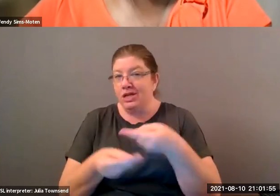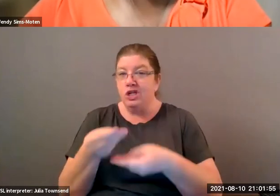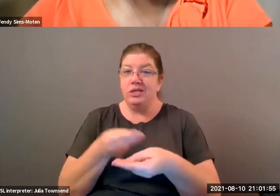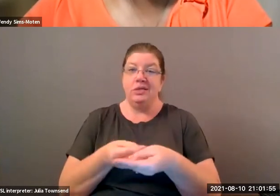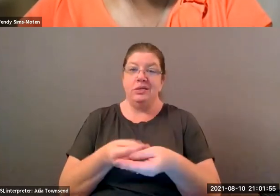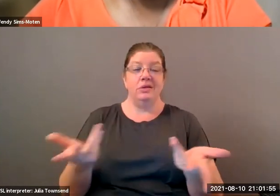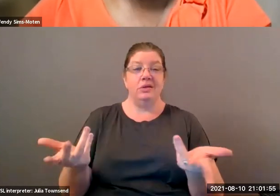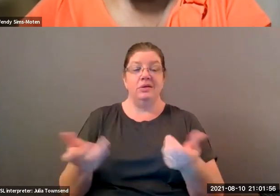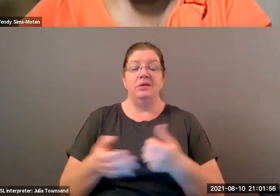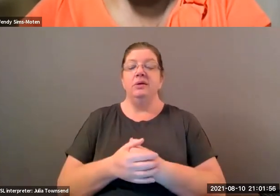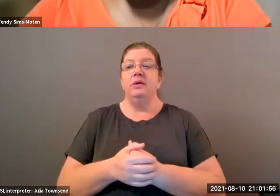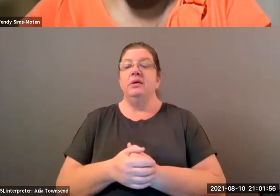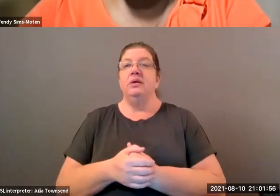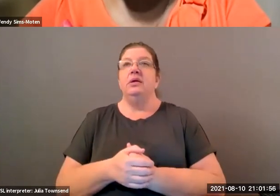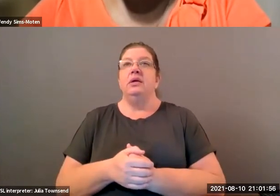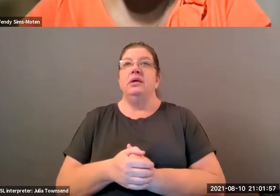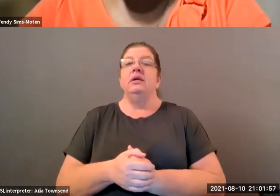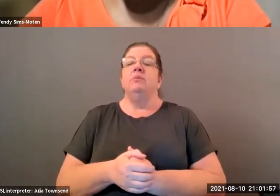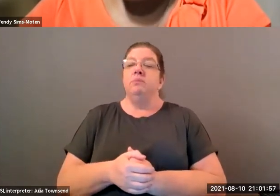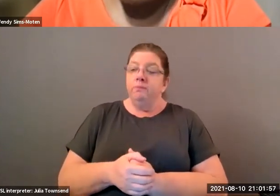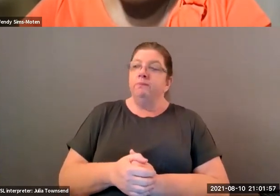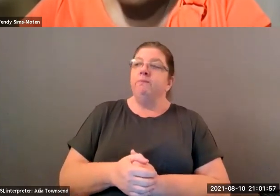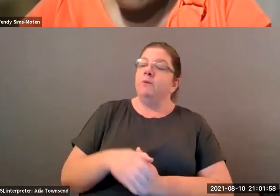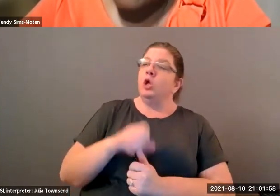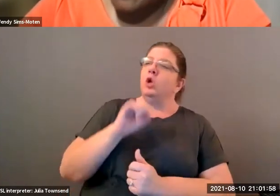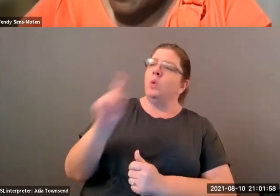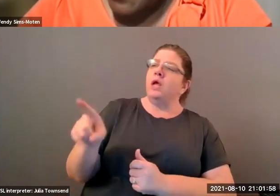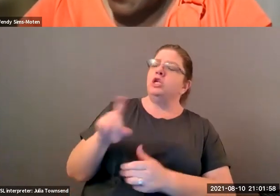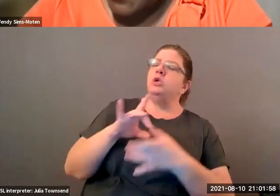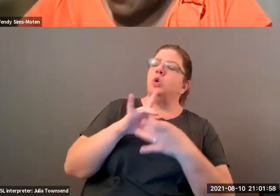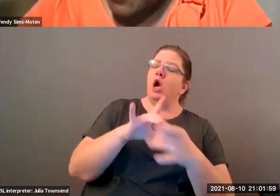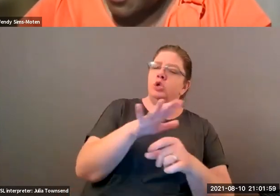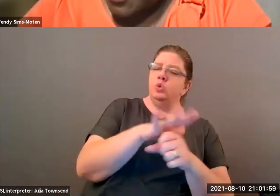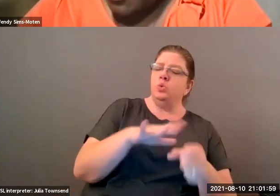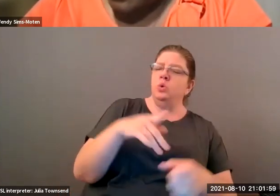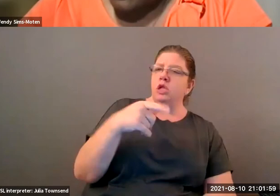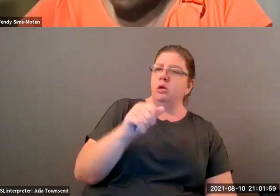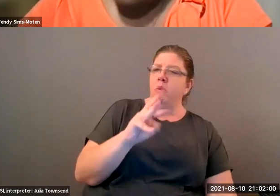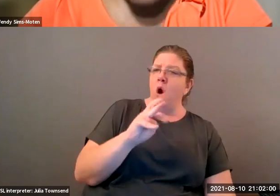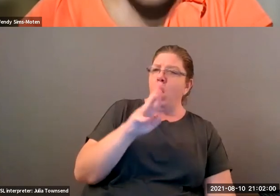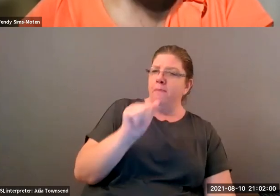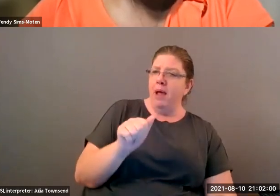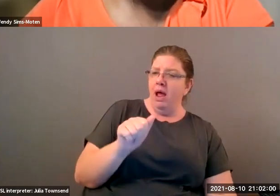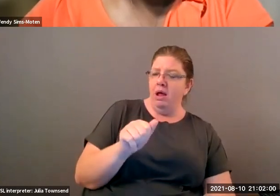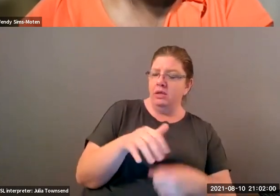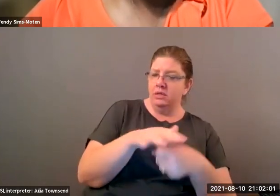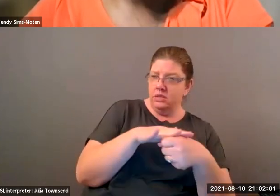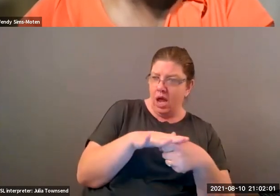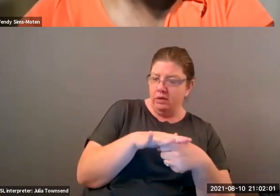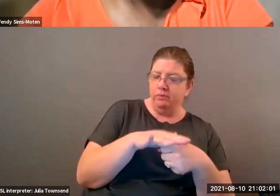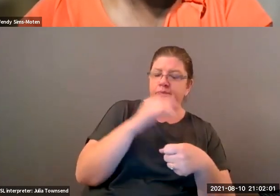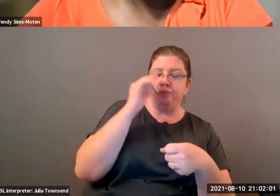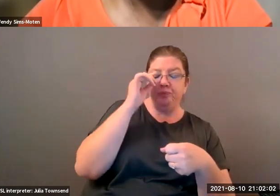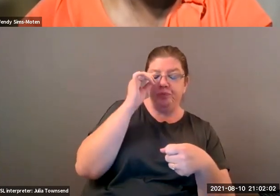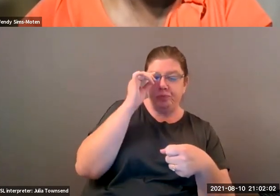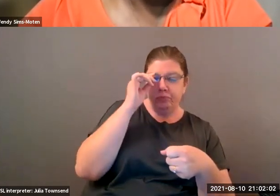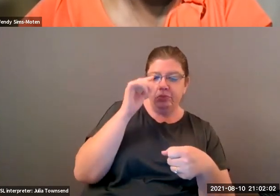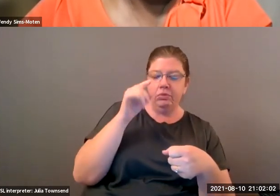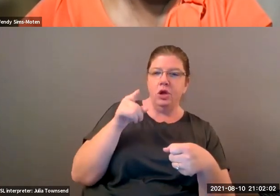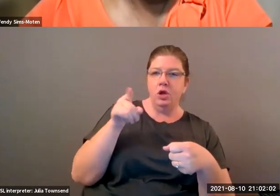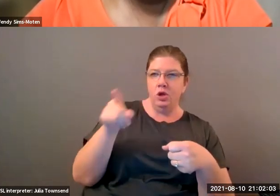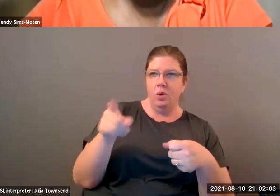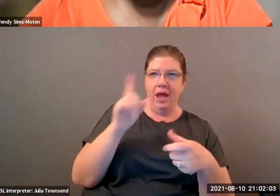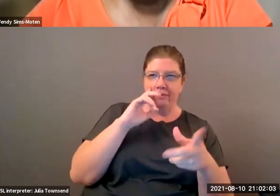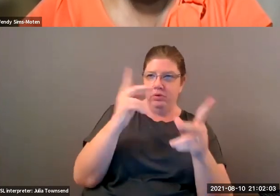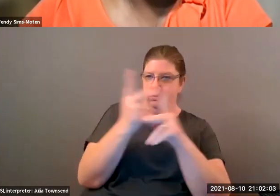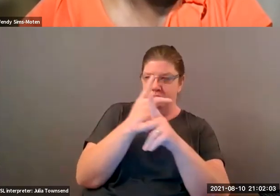the question with regards to the Parma site, that since you'd have to demolish that altogether in